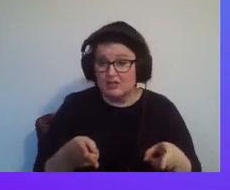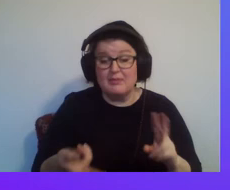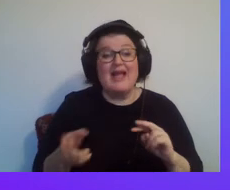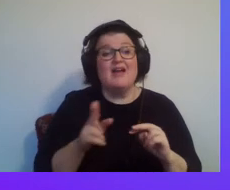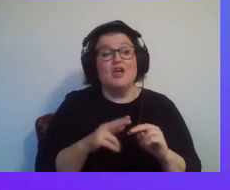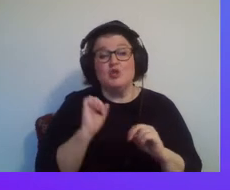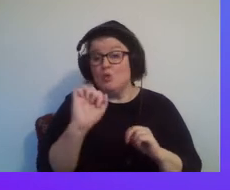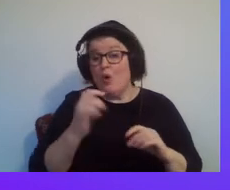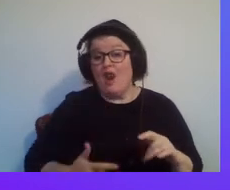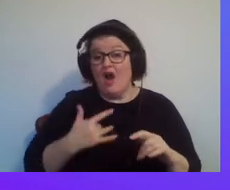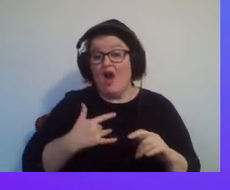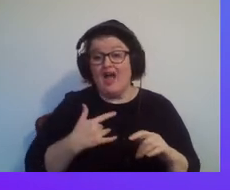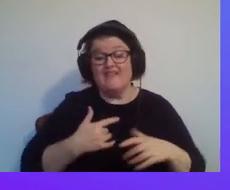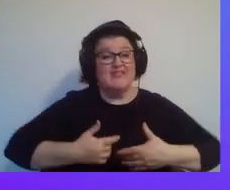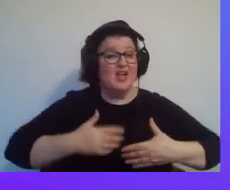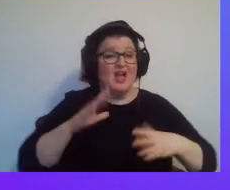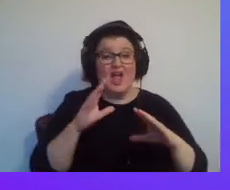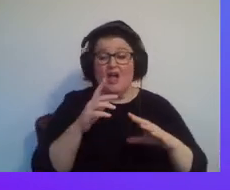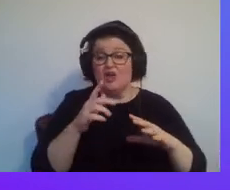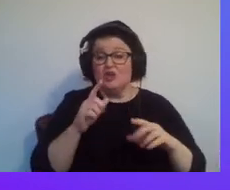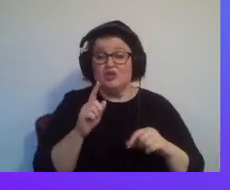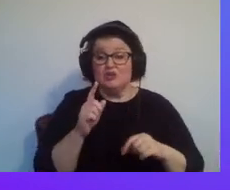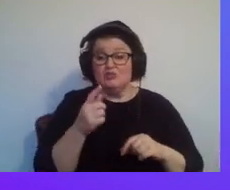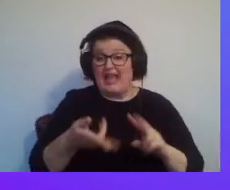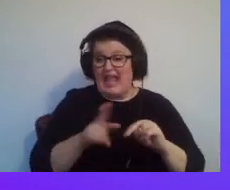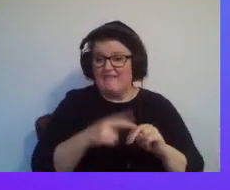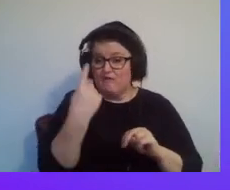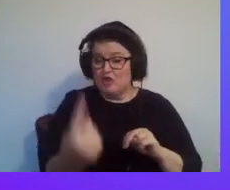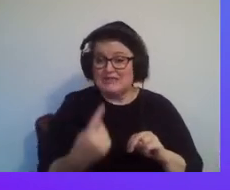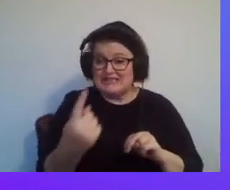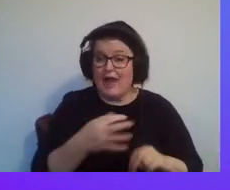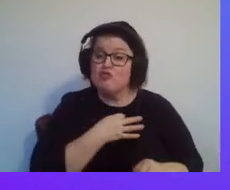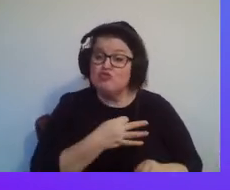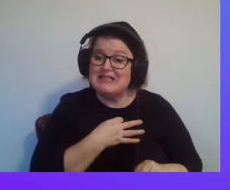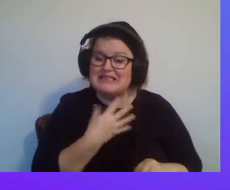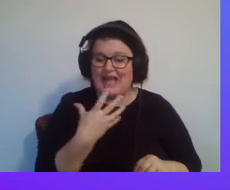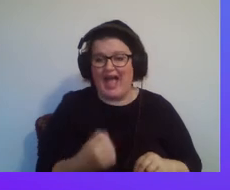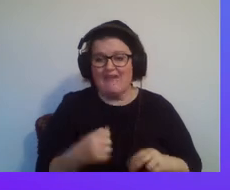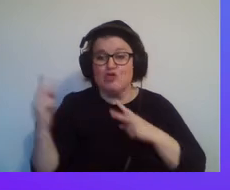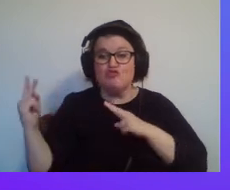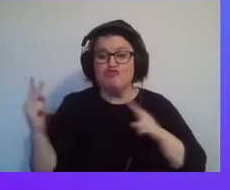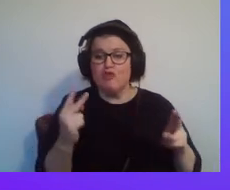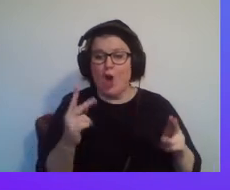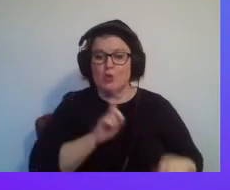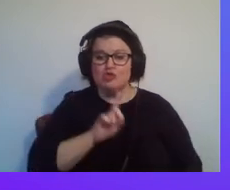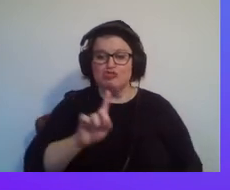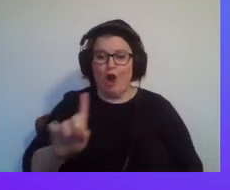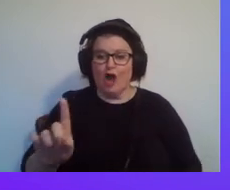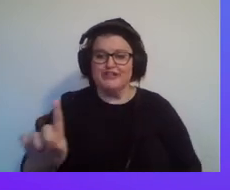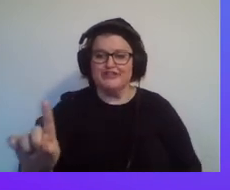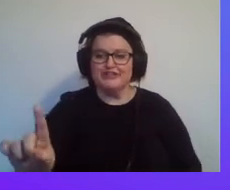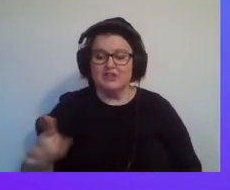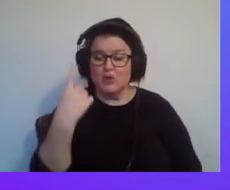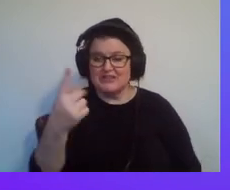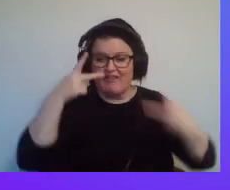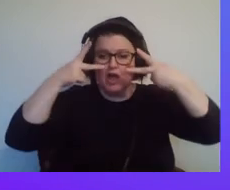cross a road with your eyes shut. Right. You reduce your risk. And having the vaccine is going to reduce